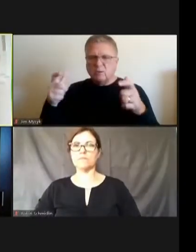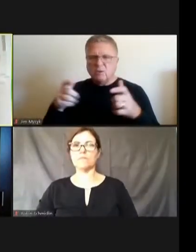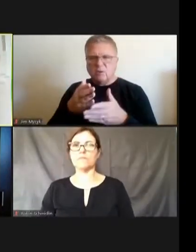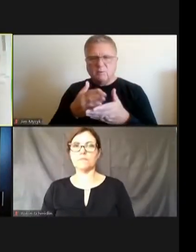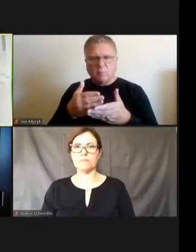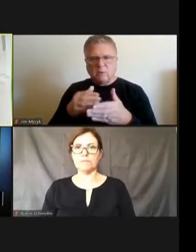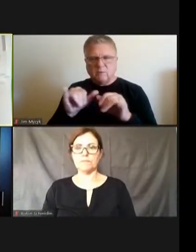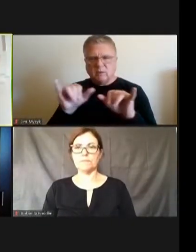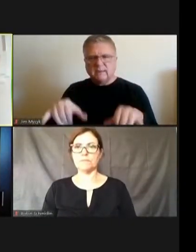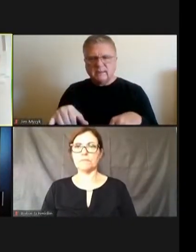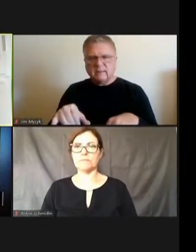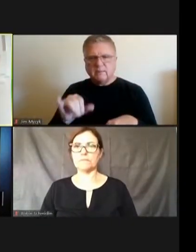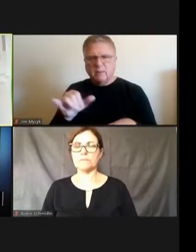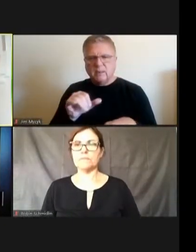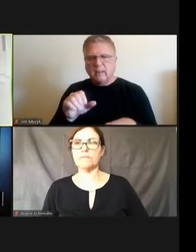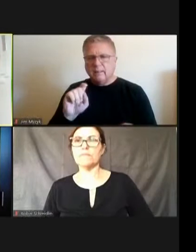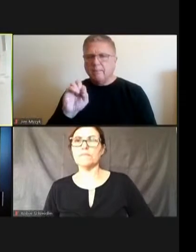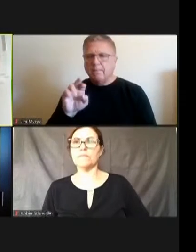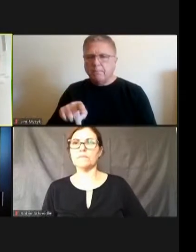system, like our